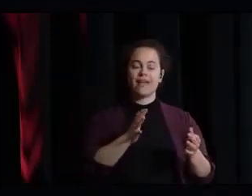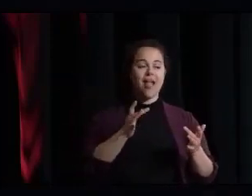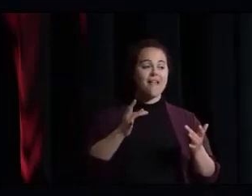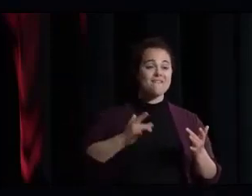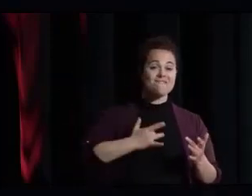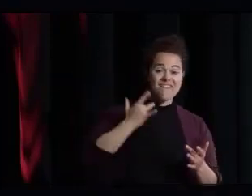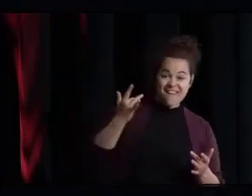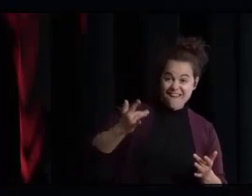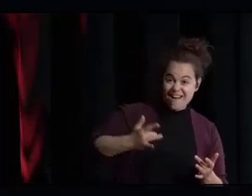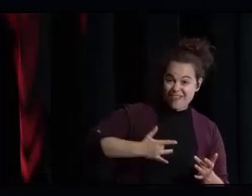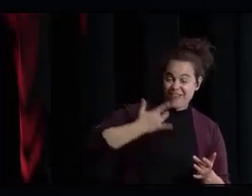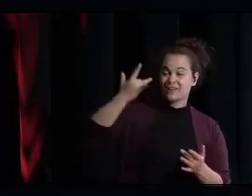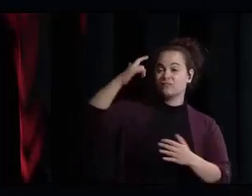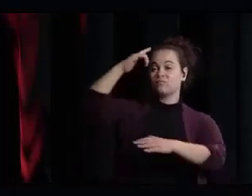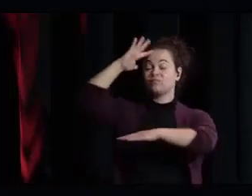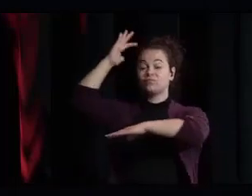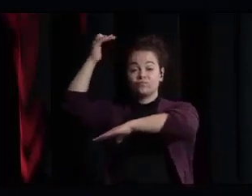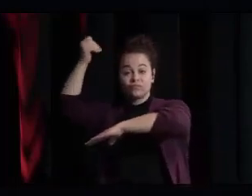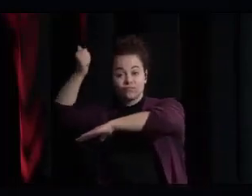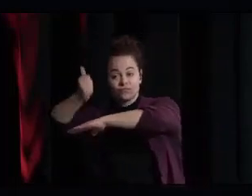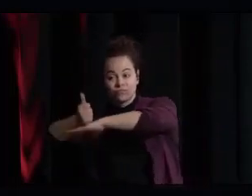you feel a certain way.